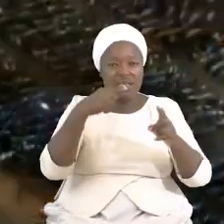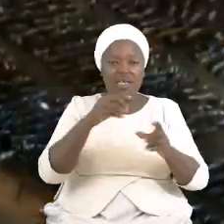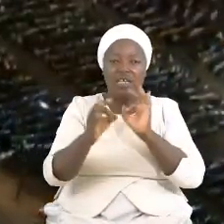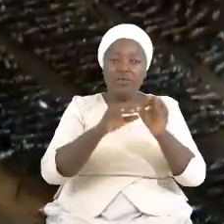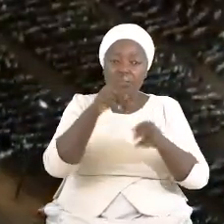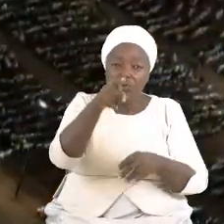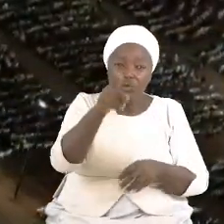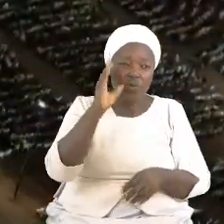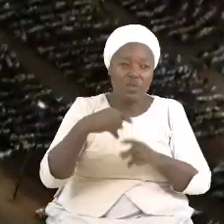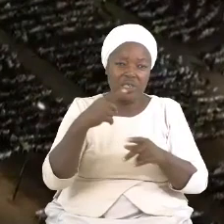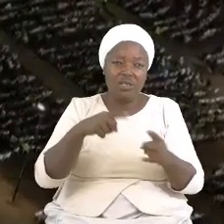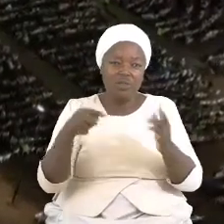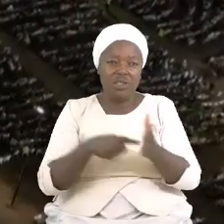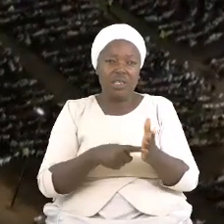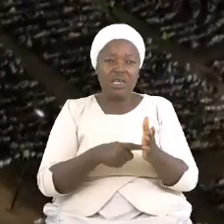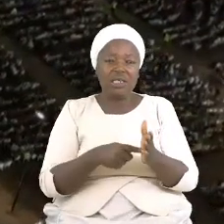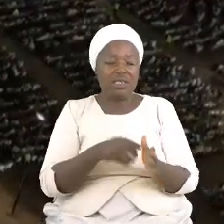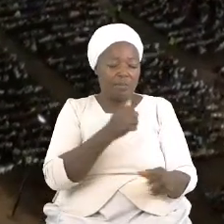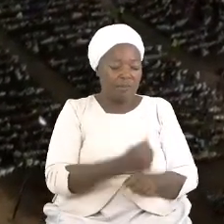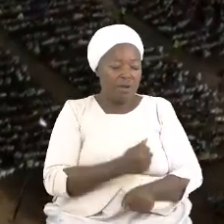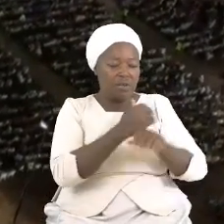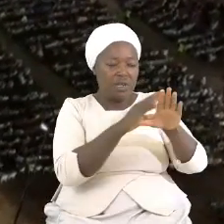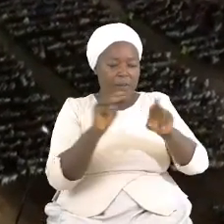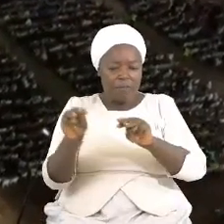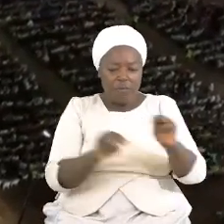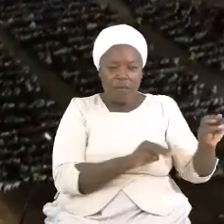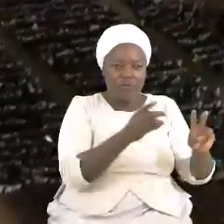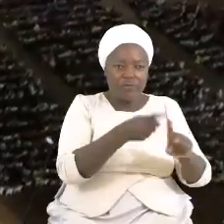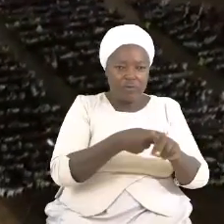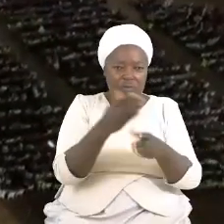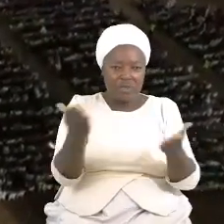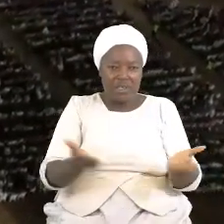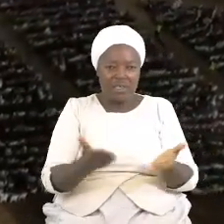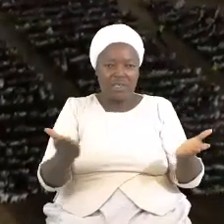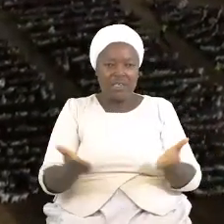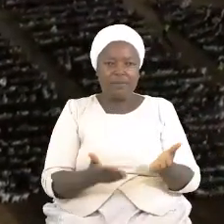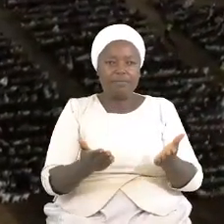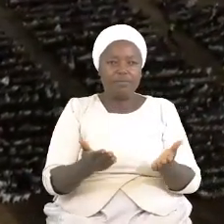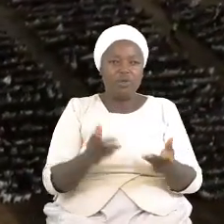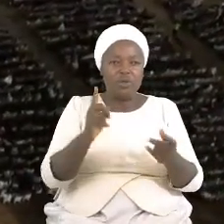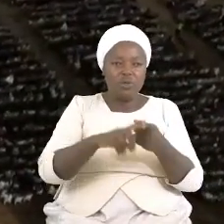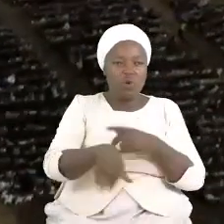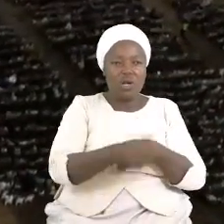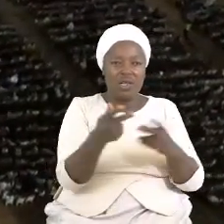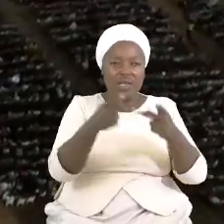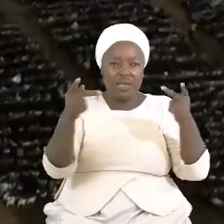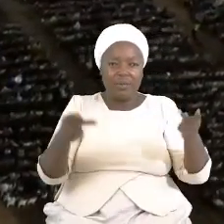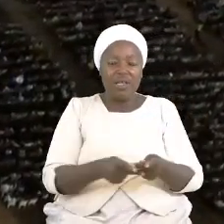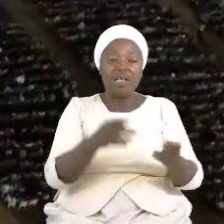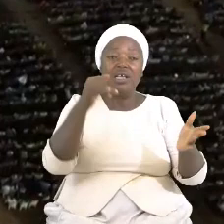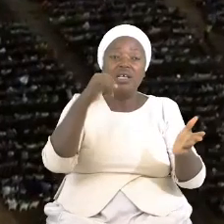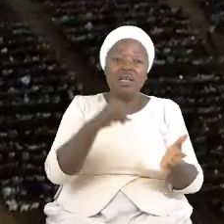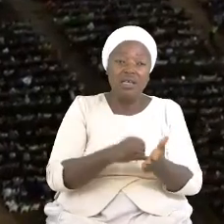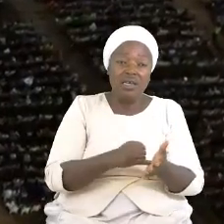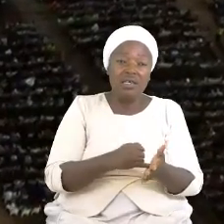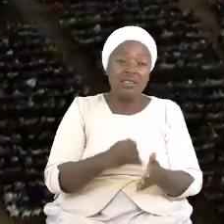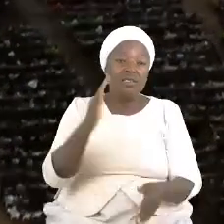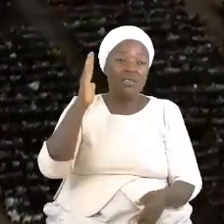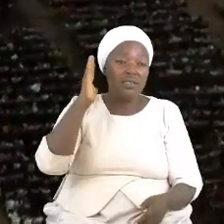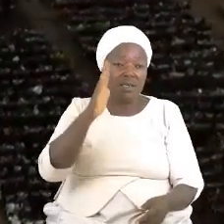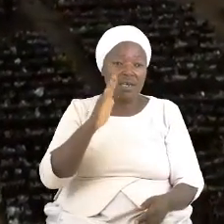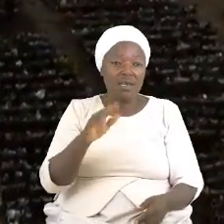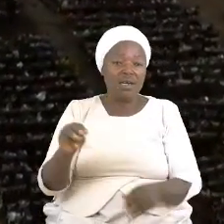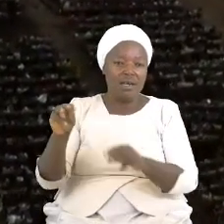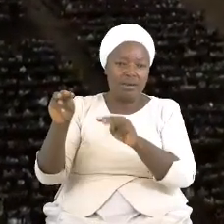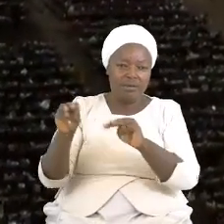mountain, remove hence to yonder place, it shall remove.